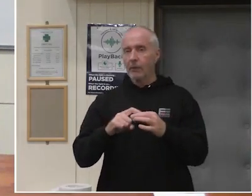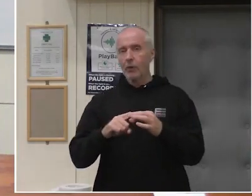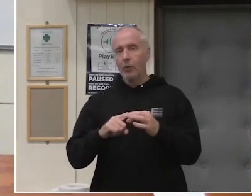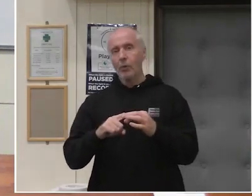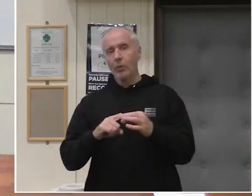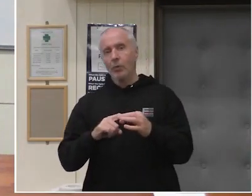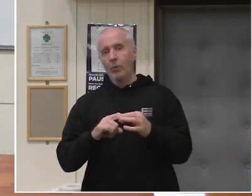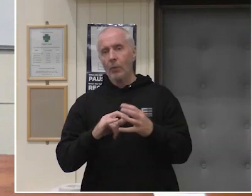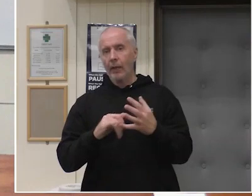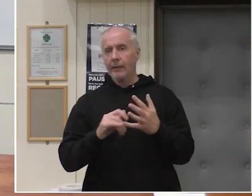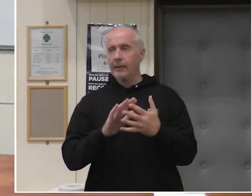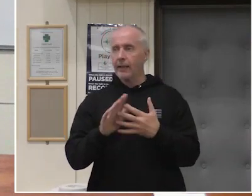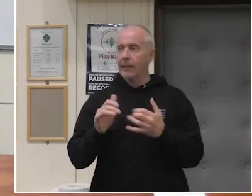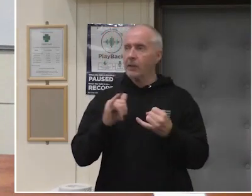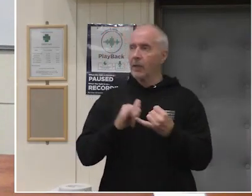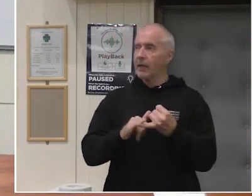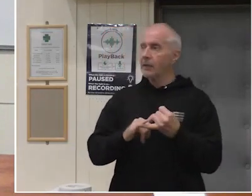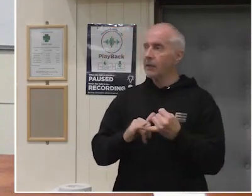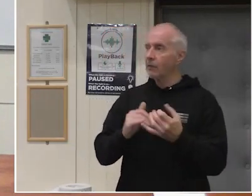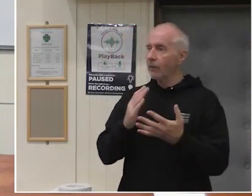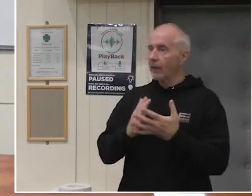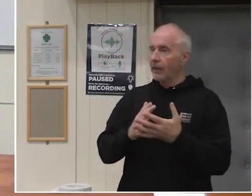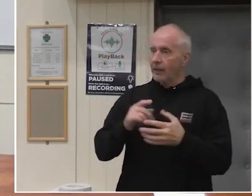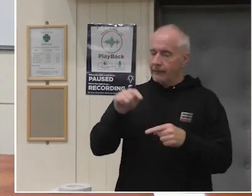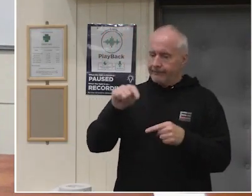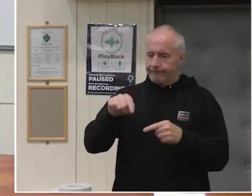sensors for the hidden sector,